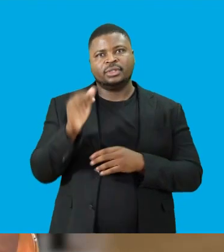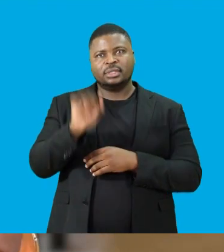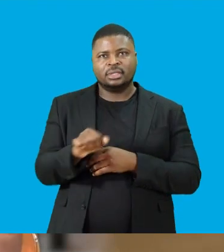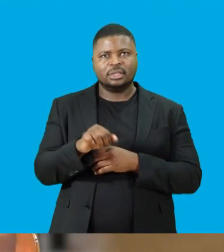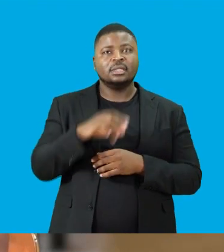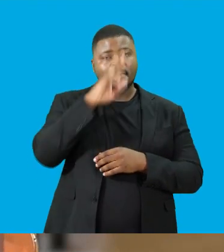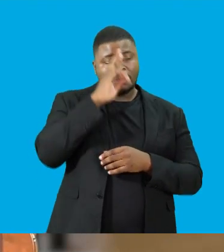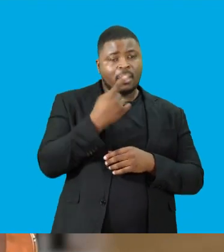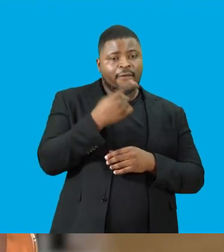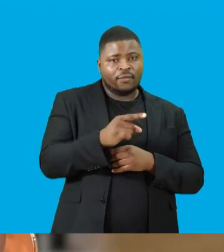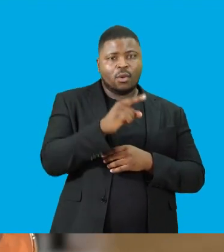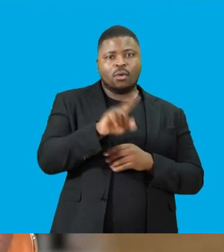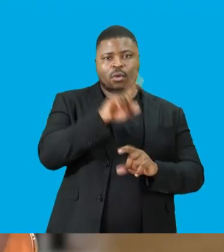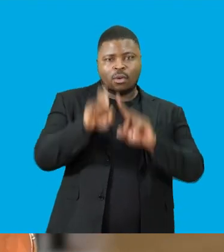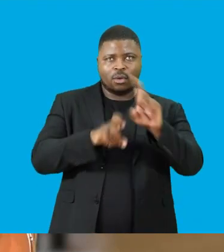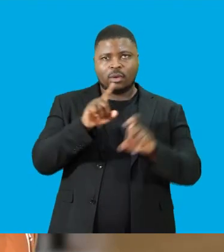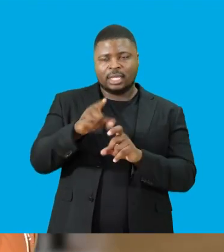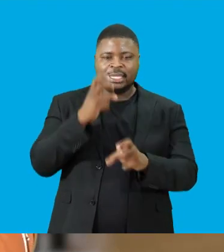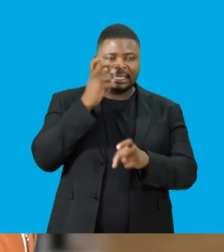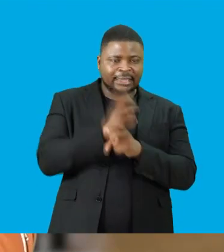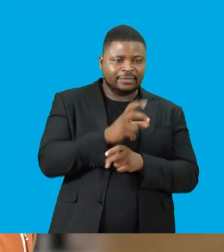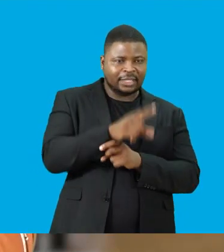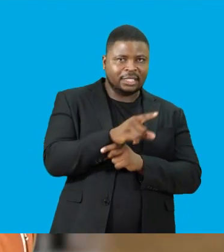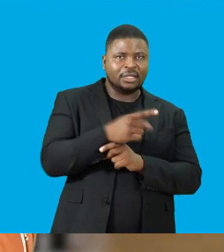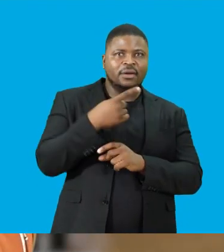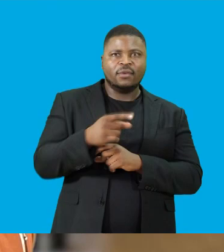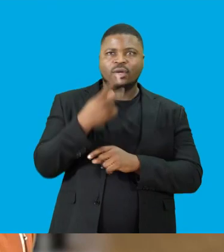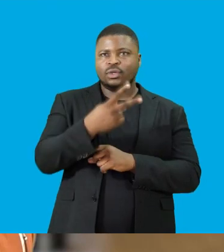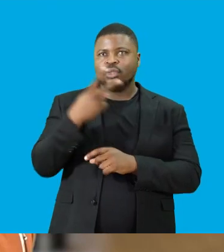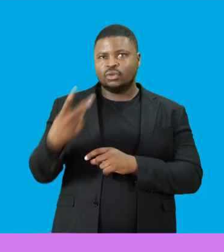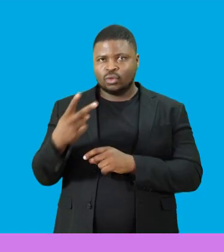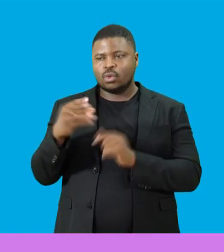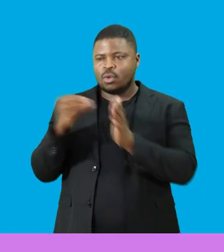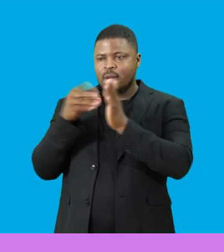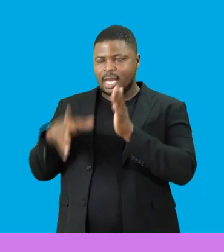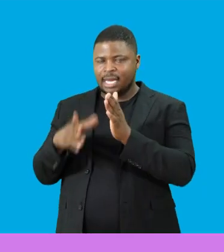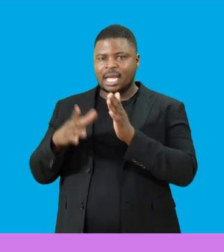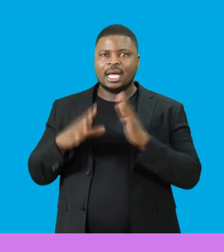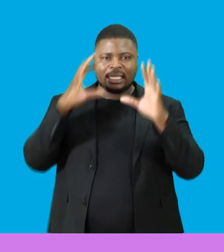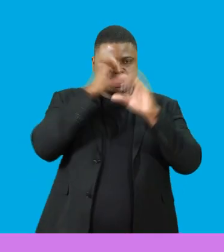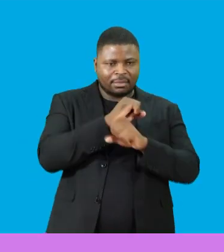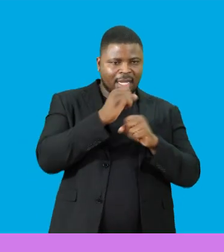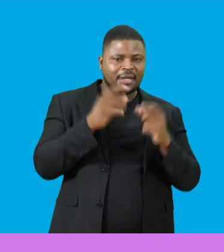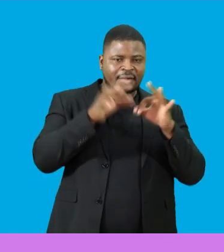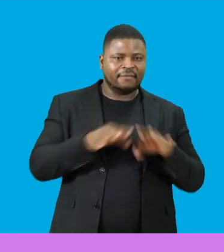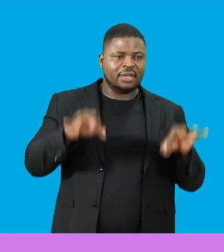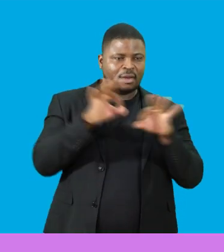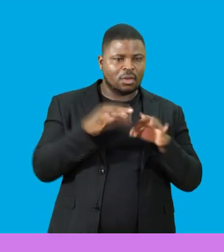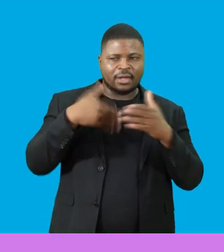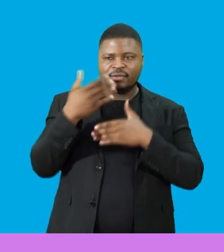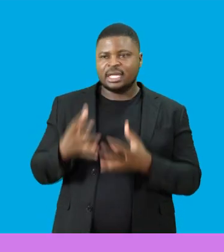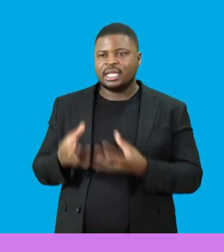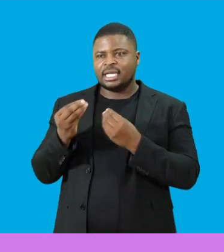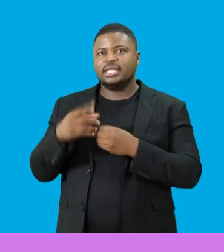such questions, it is difficult to actually say for 22 learners and try and estimate the value and get it